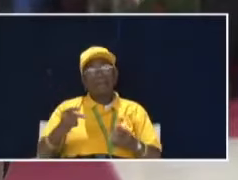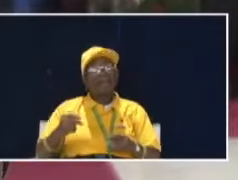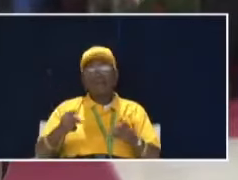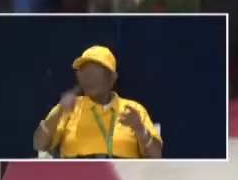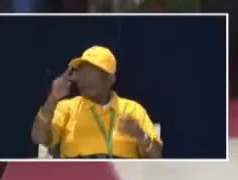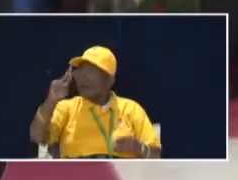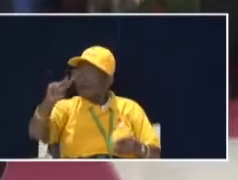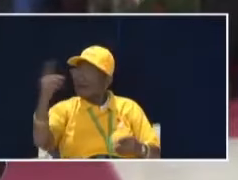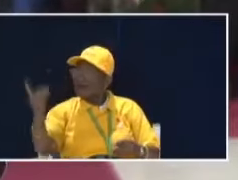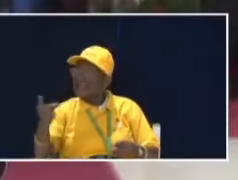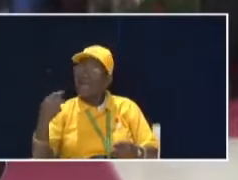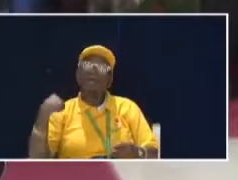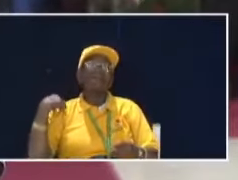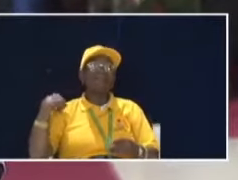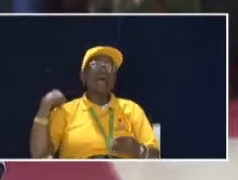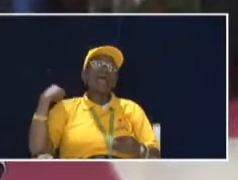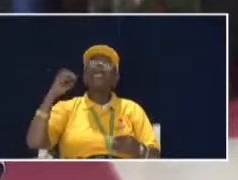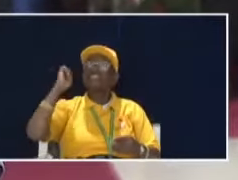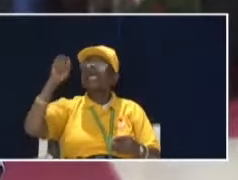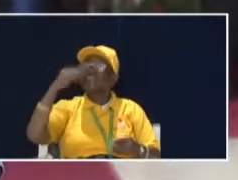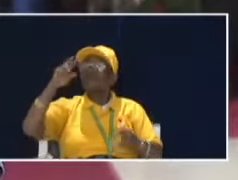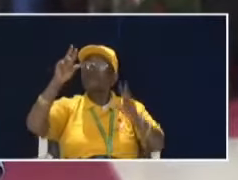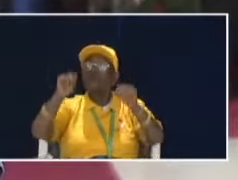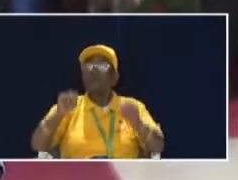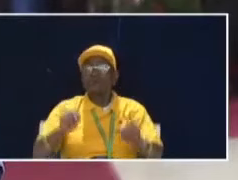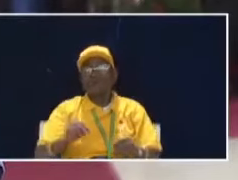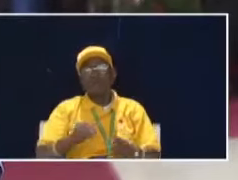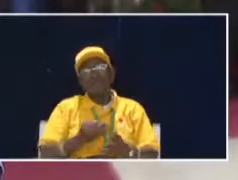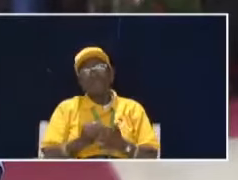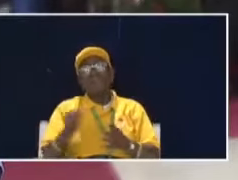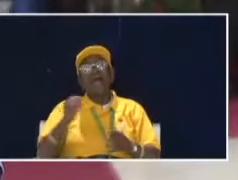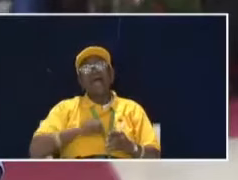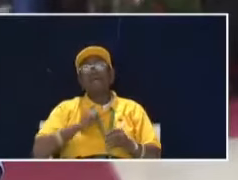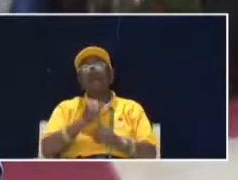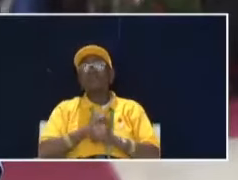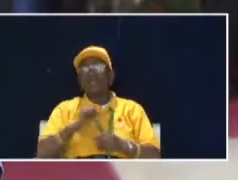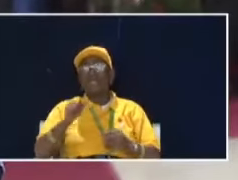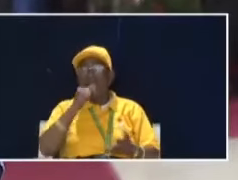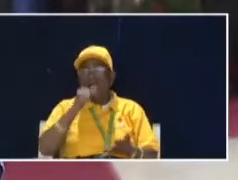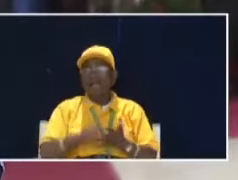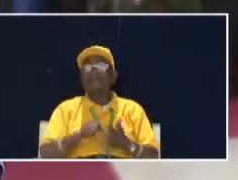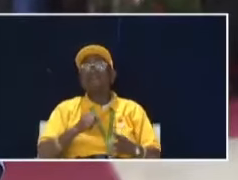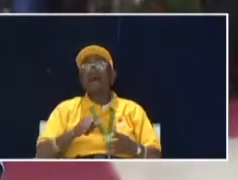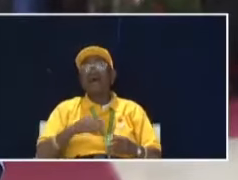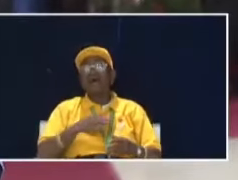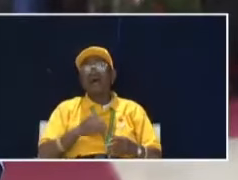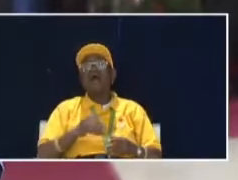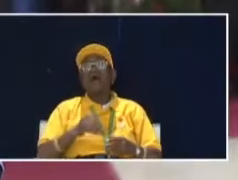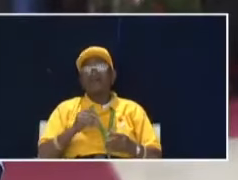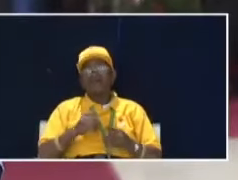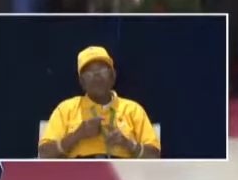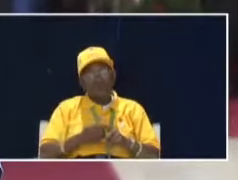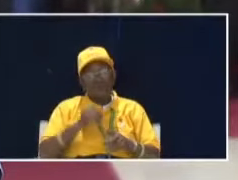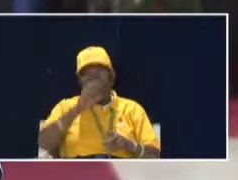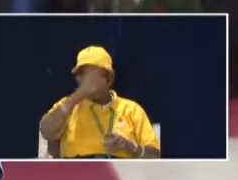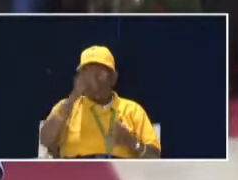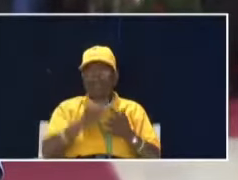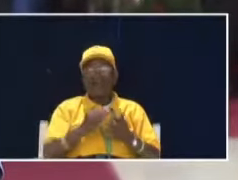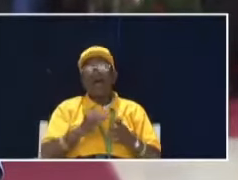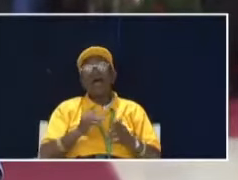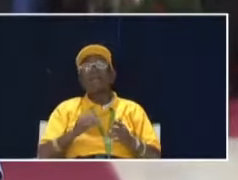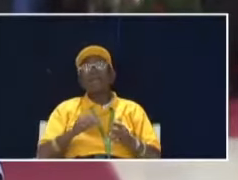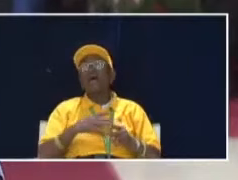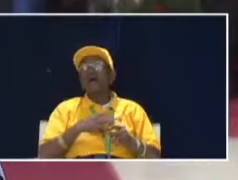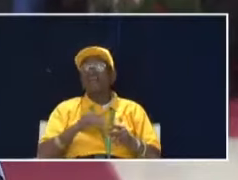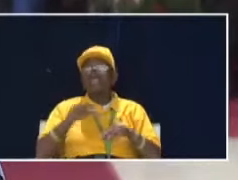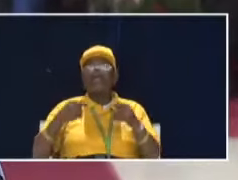Few days later, I got a letter from the Federal Ministry of Education giving me a scholarship. I'm backdating it to